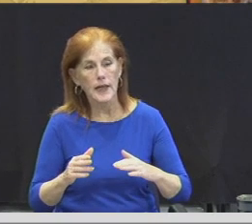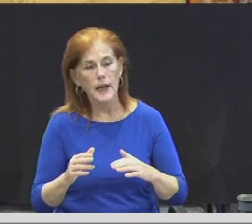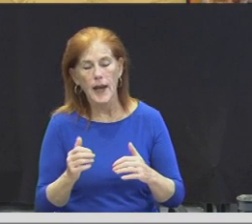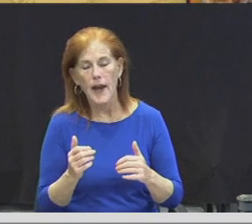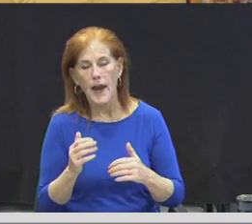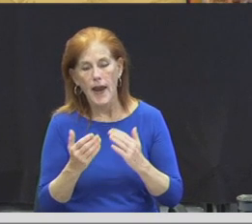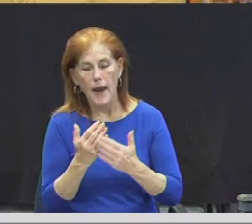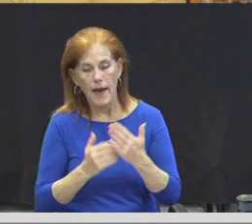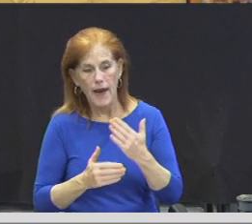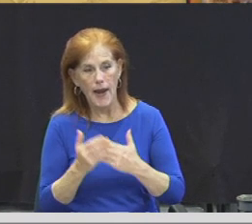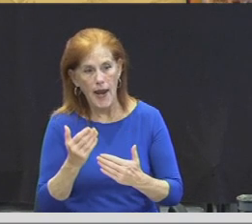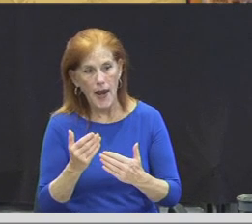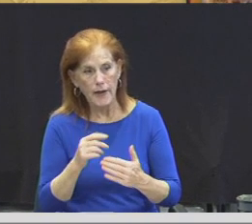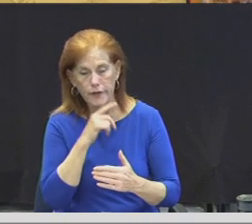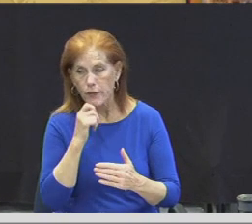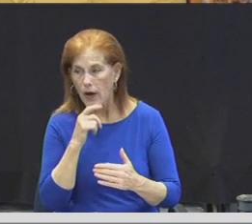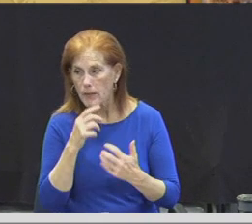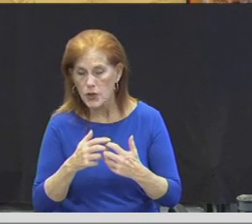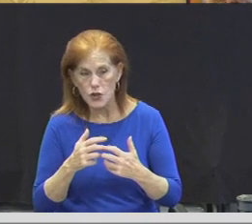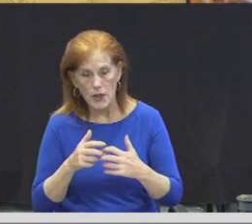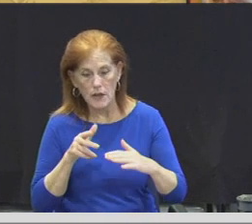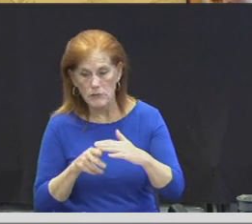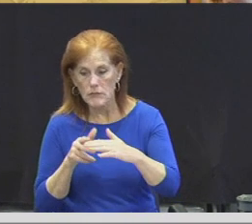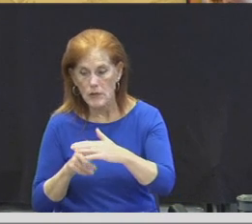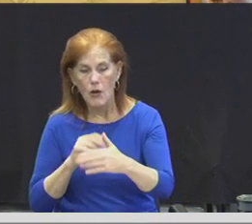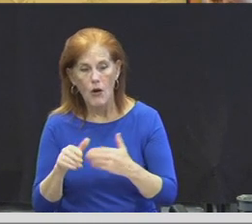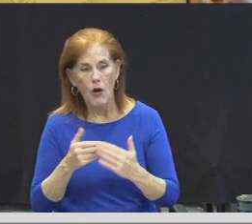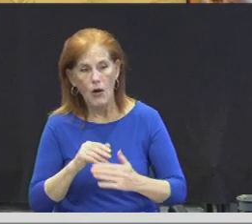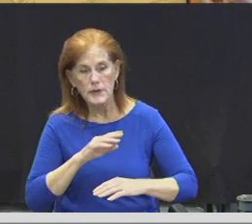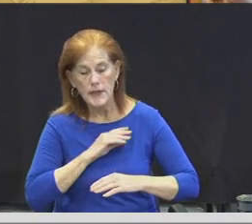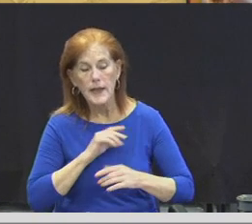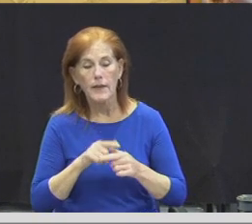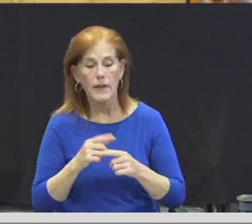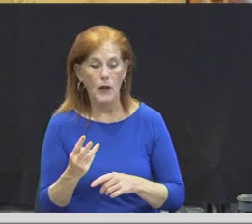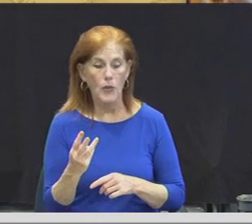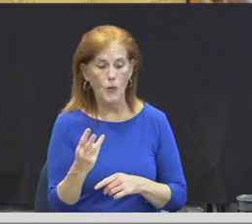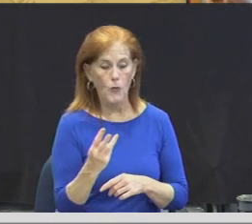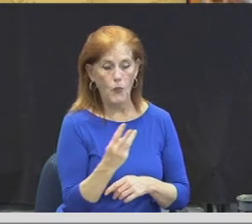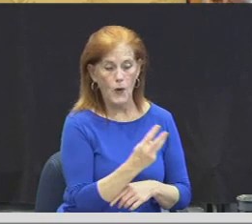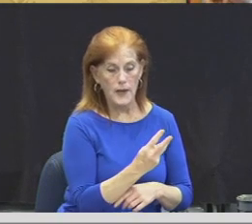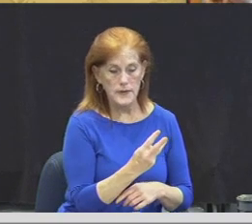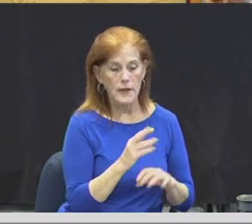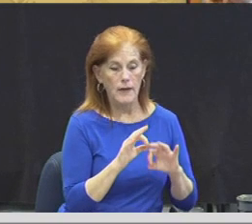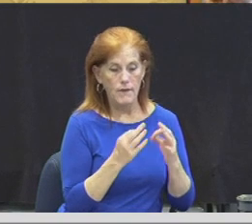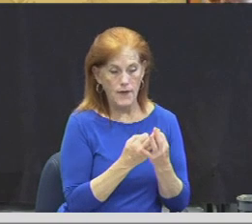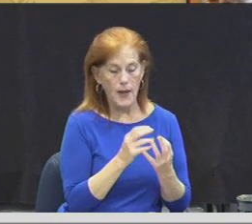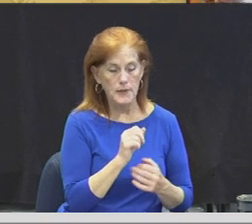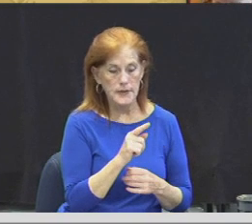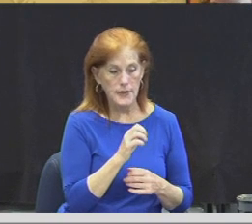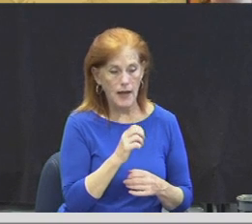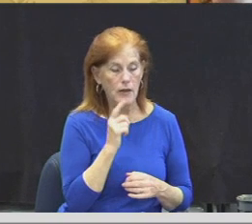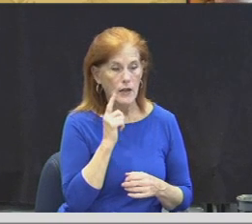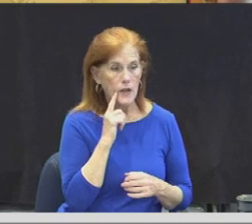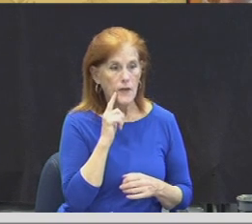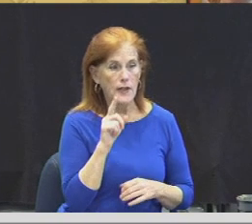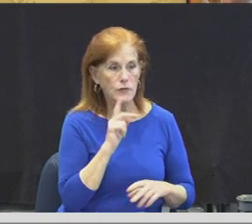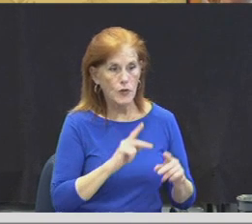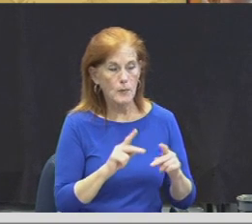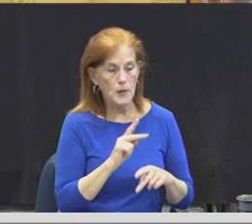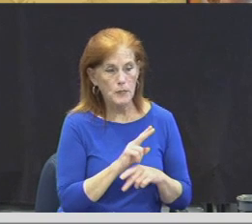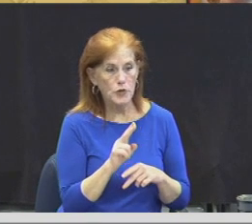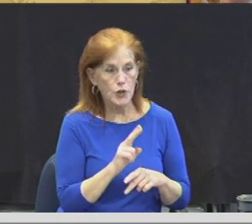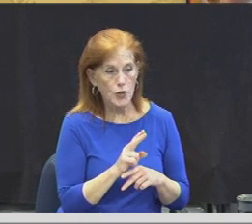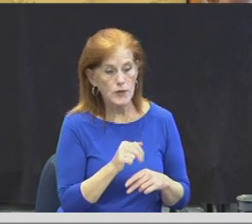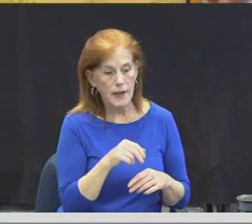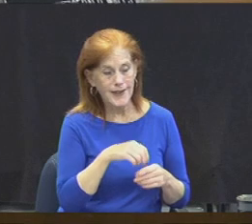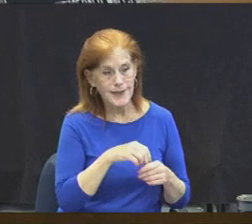code. And then there are 4 family style restrooms on the west side, and those are purely for people that are inside the playground.